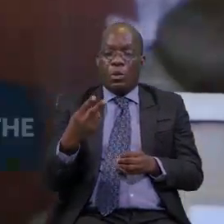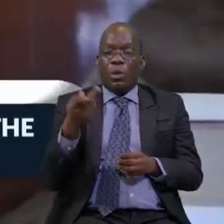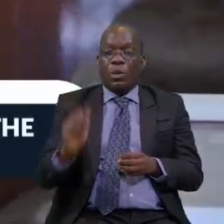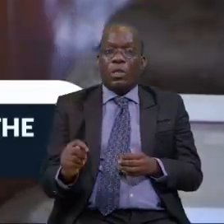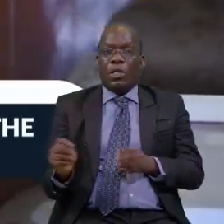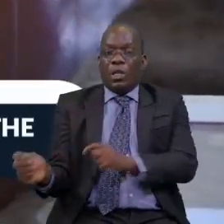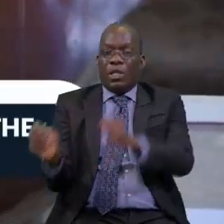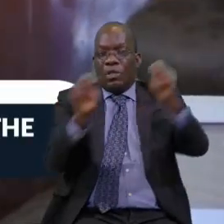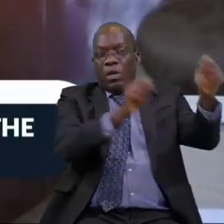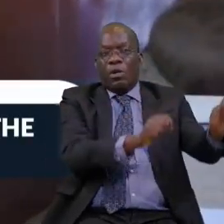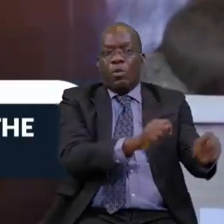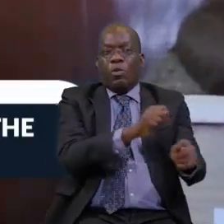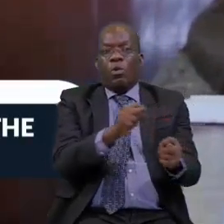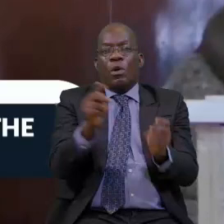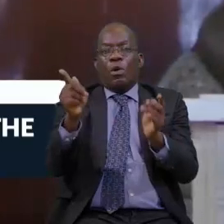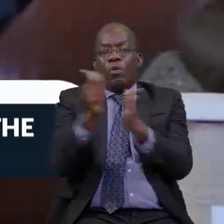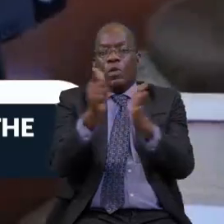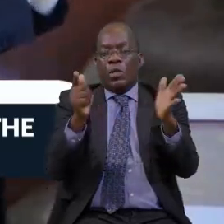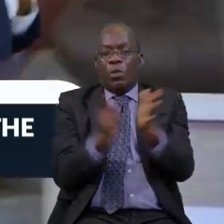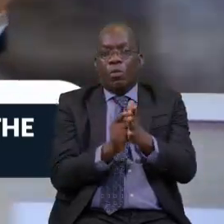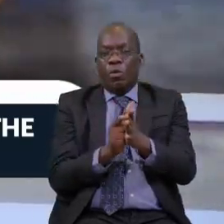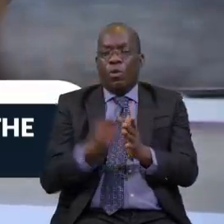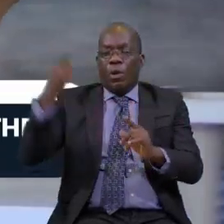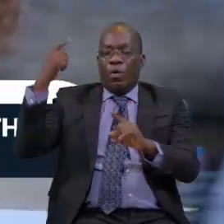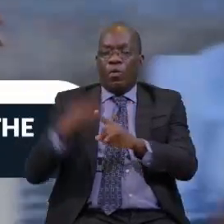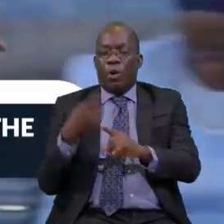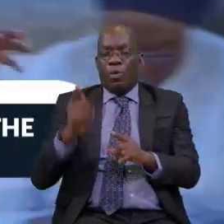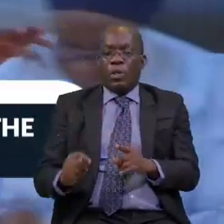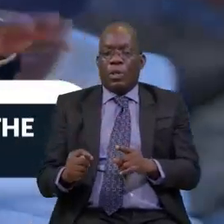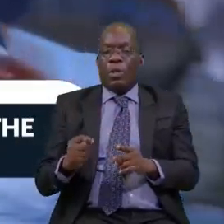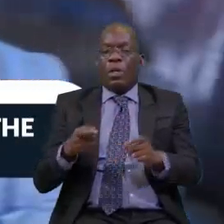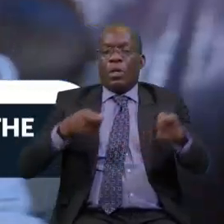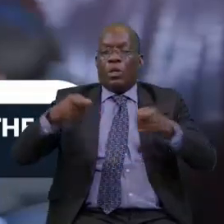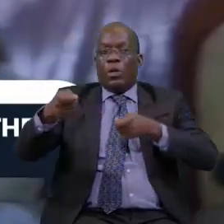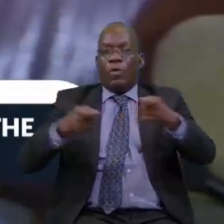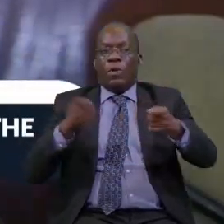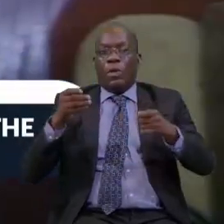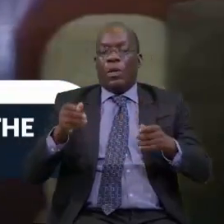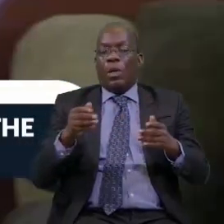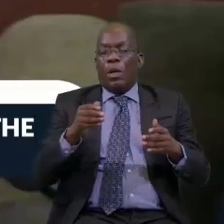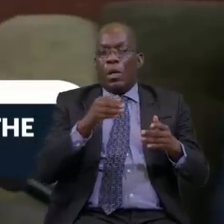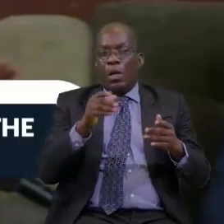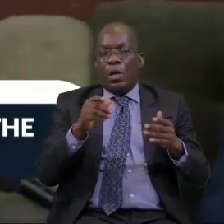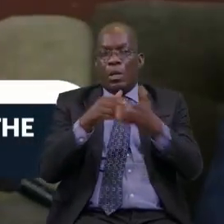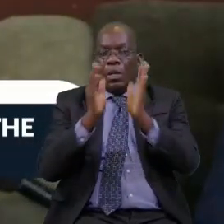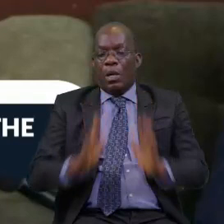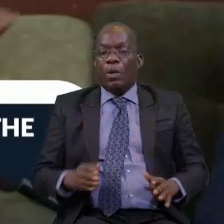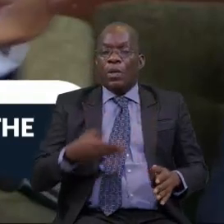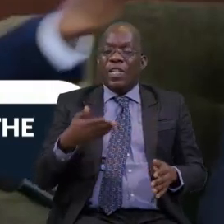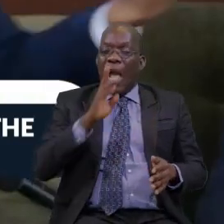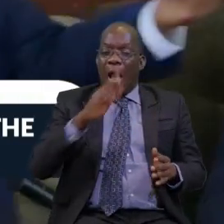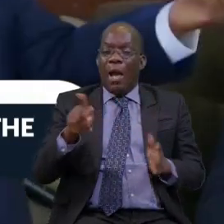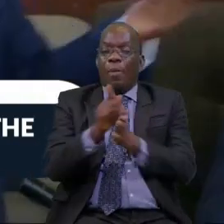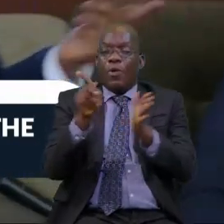principles from the sovereign leader. You see, there are principles that all you need to